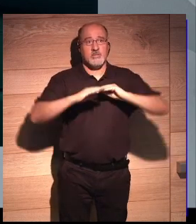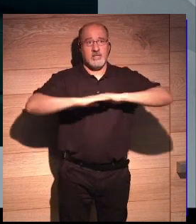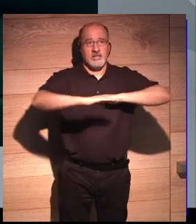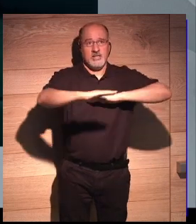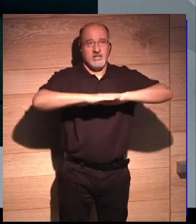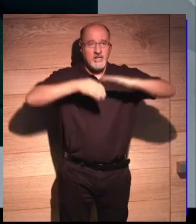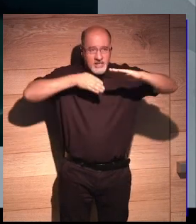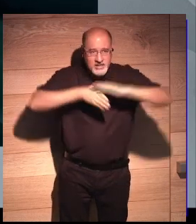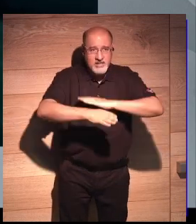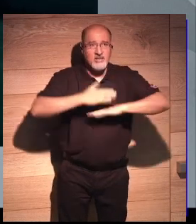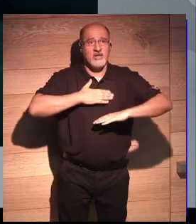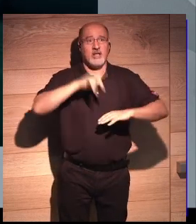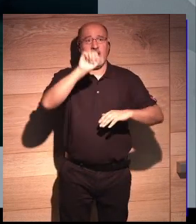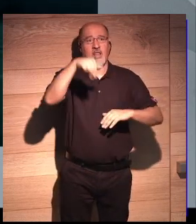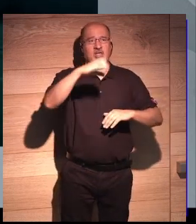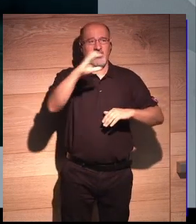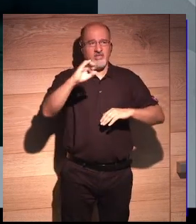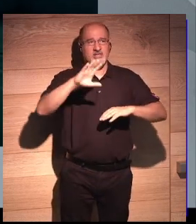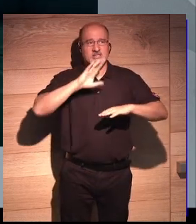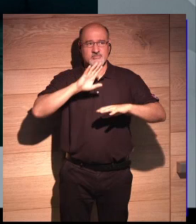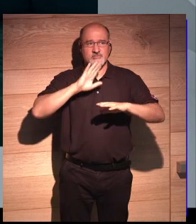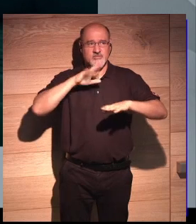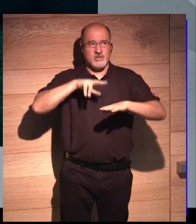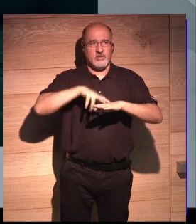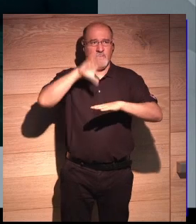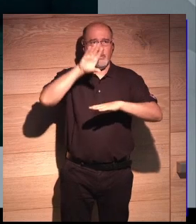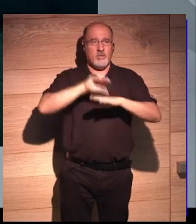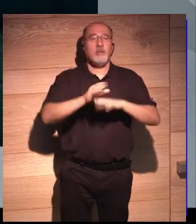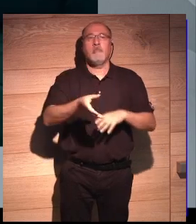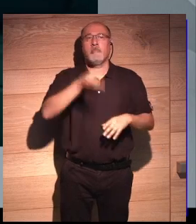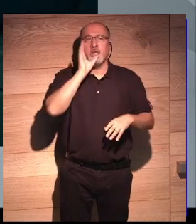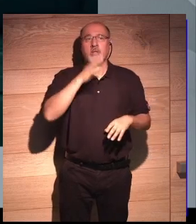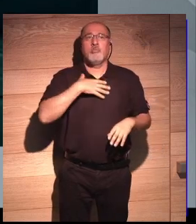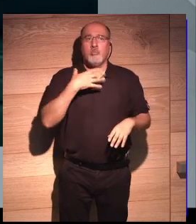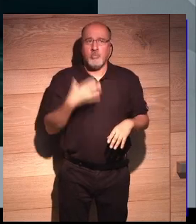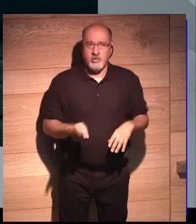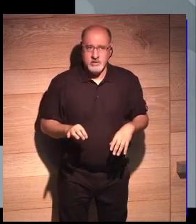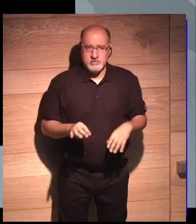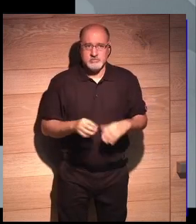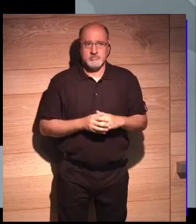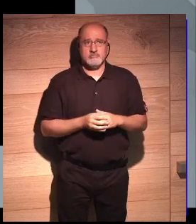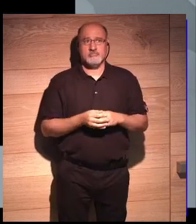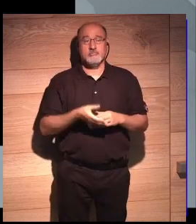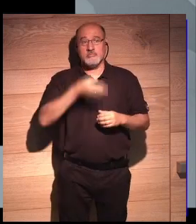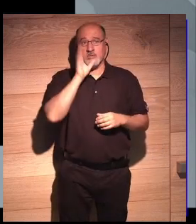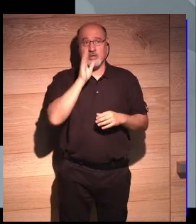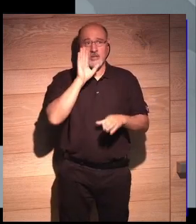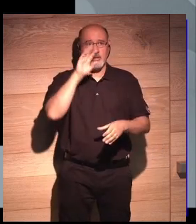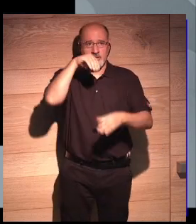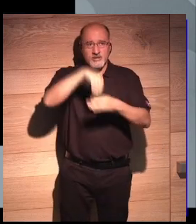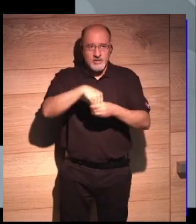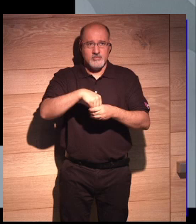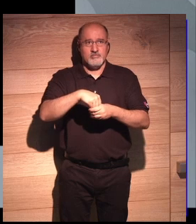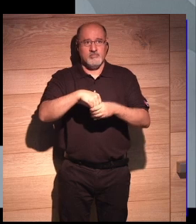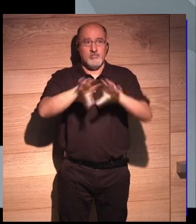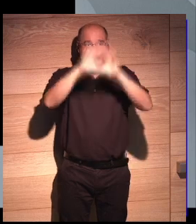you suck on the drink and you're taken in into the world. And when you're in the world, various dishes,